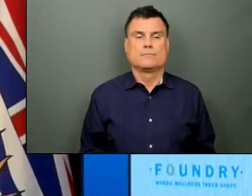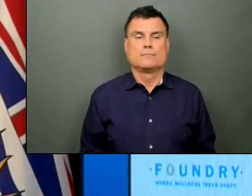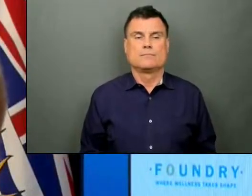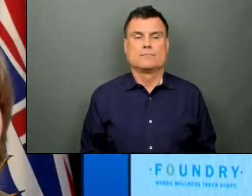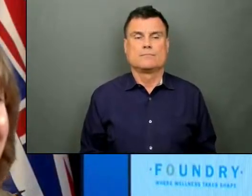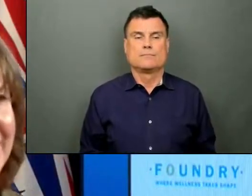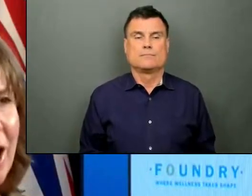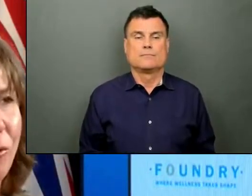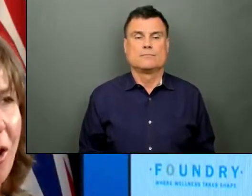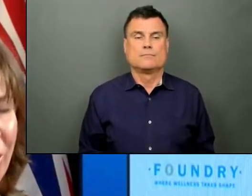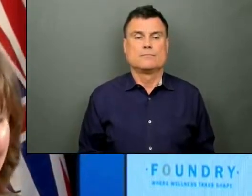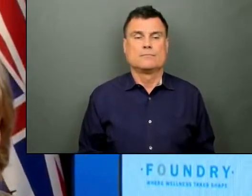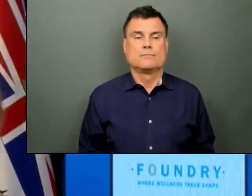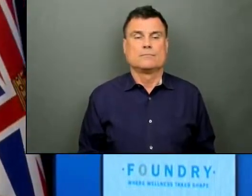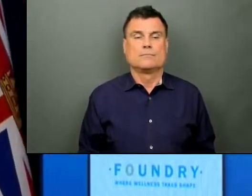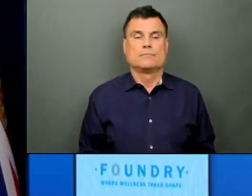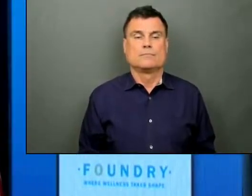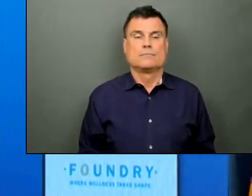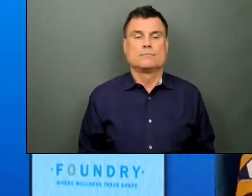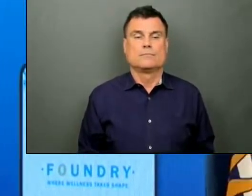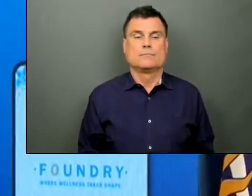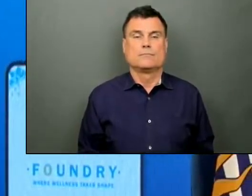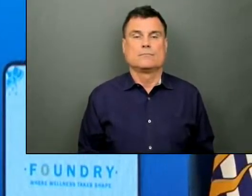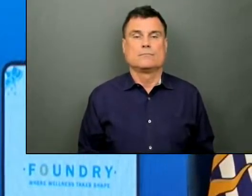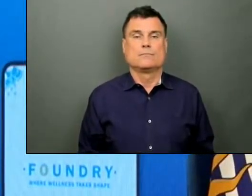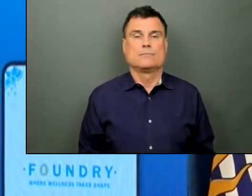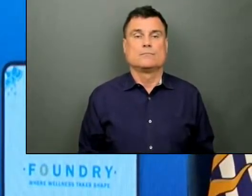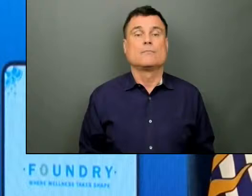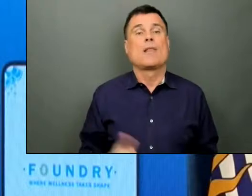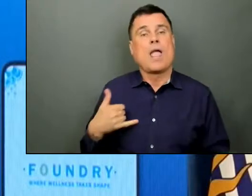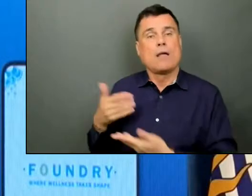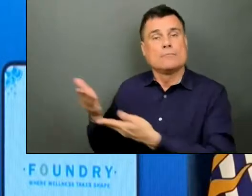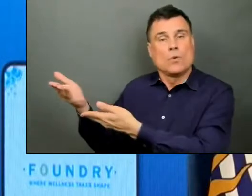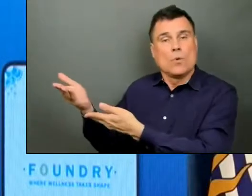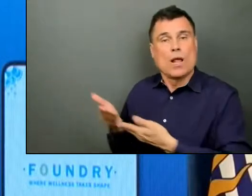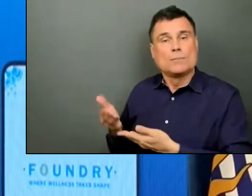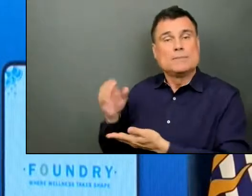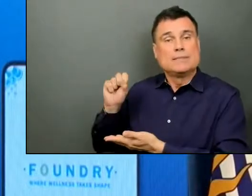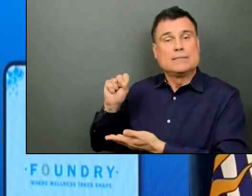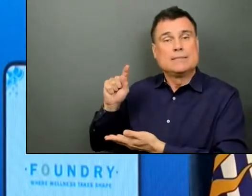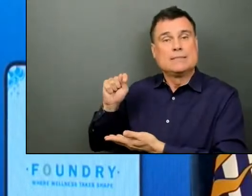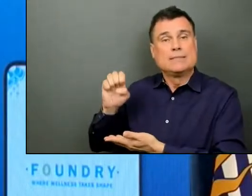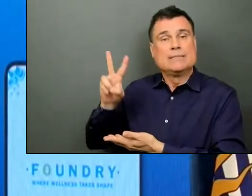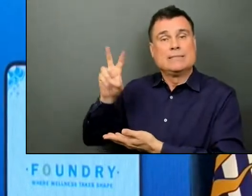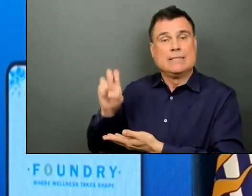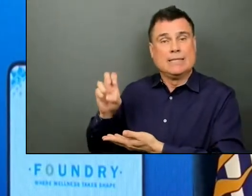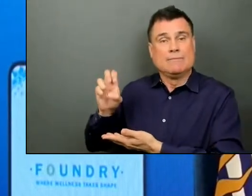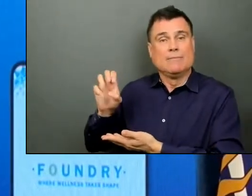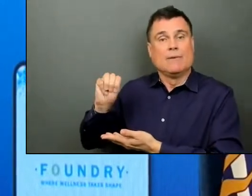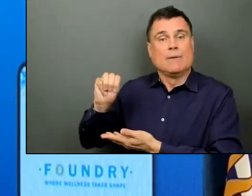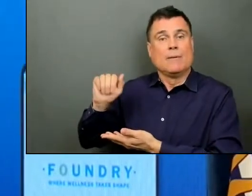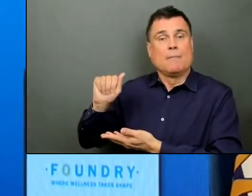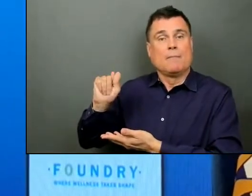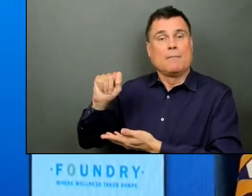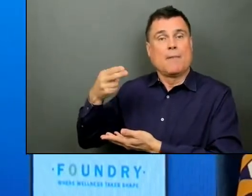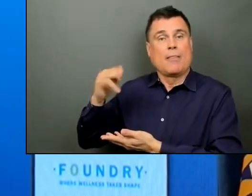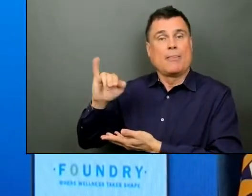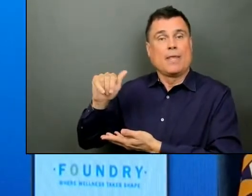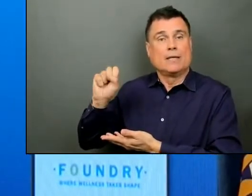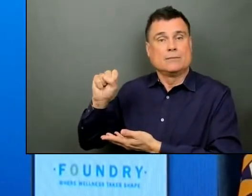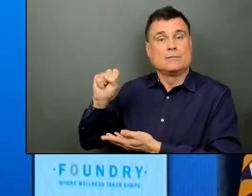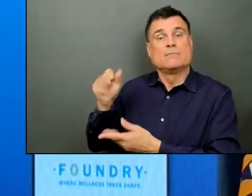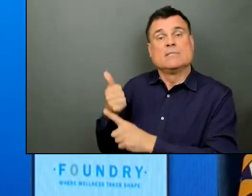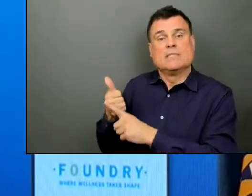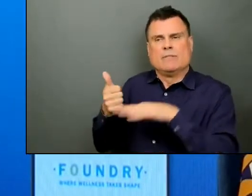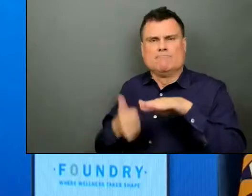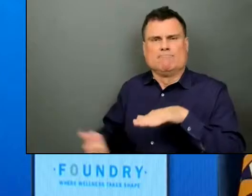Thank you, Minister Dean. I now welcome Steve Mathias, Executive Director of Foundry, to speak about the work that it took to get us